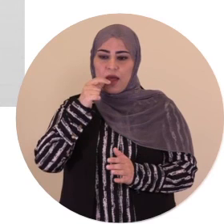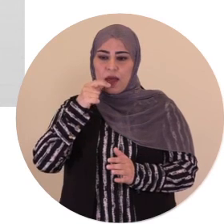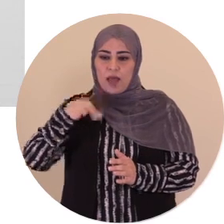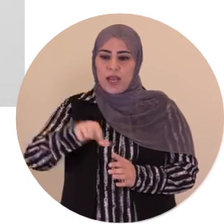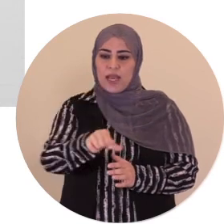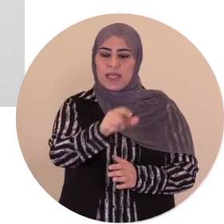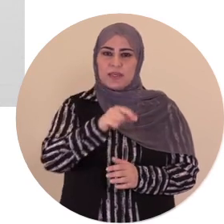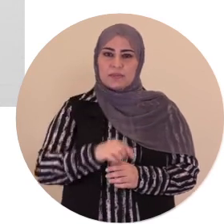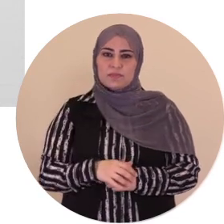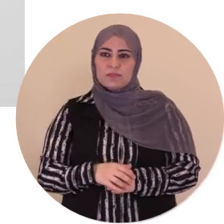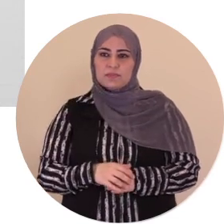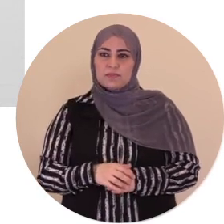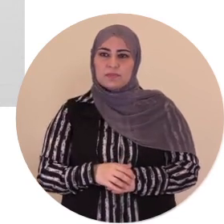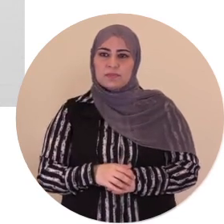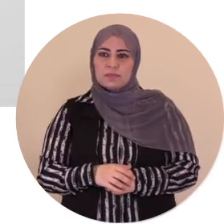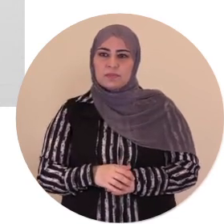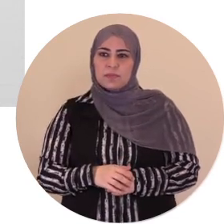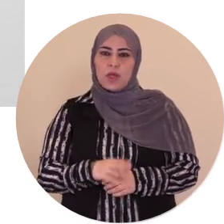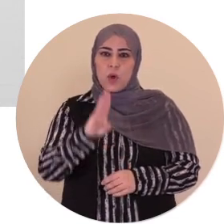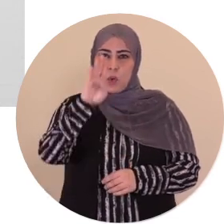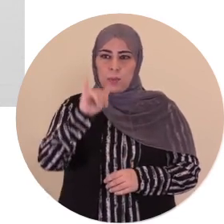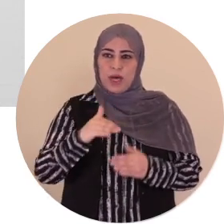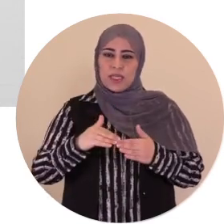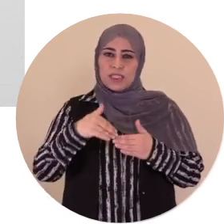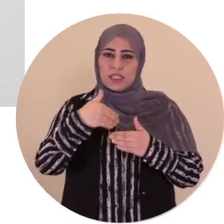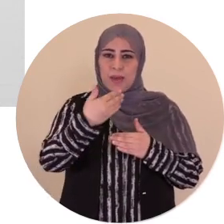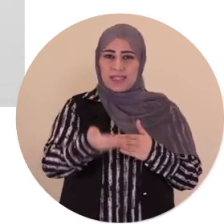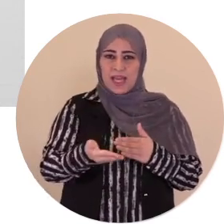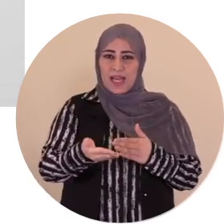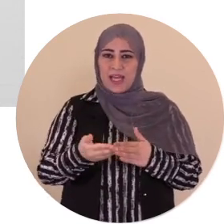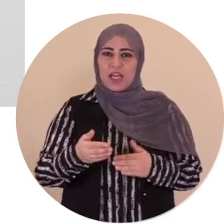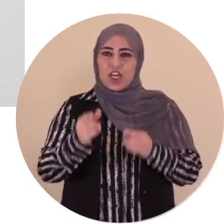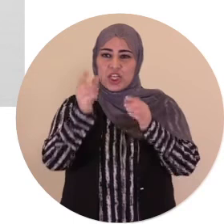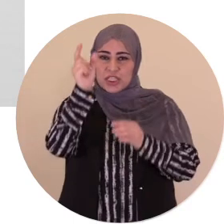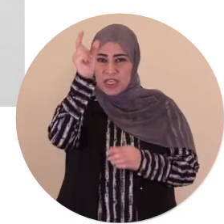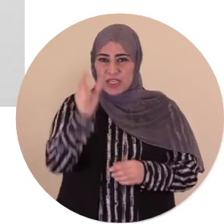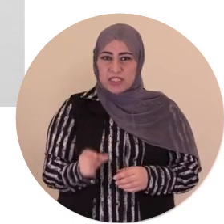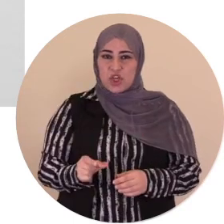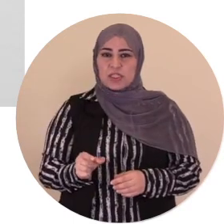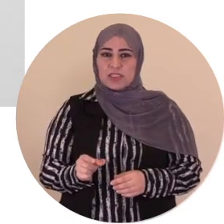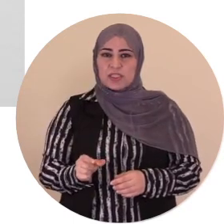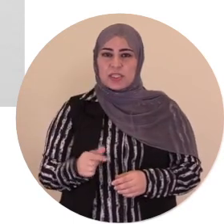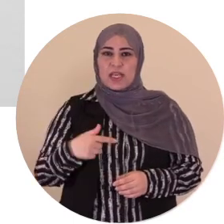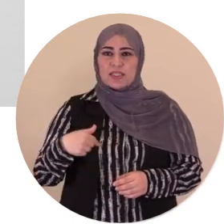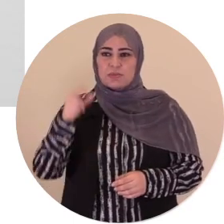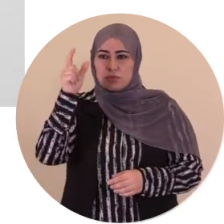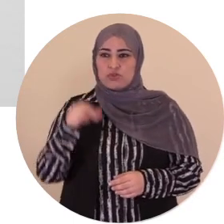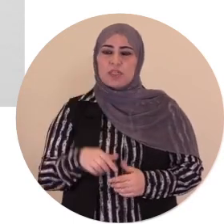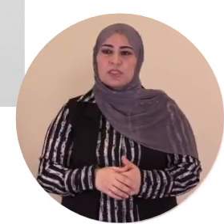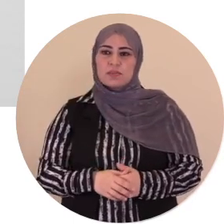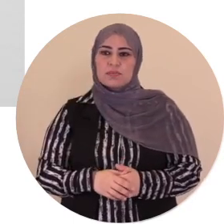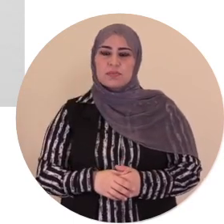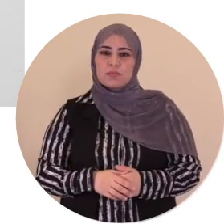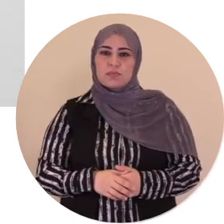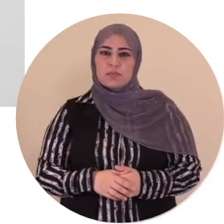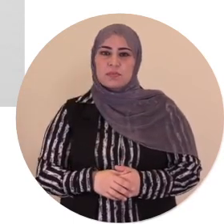the lake. We also have by with a noun when we're referring to a method of something. So for example, I traveled by train, I traveled by bus, I came